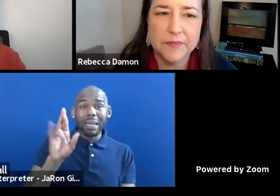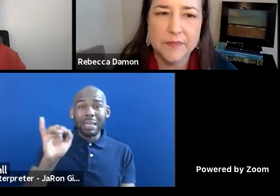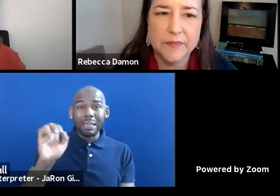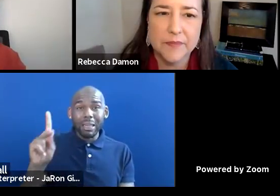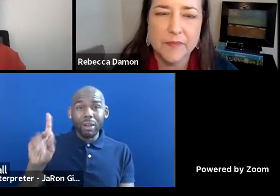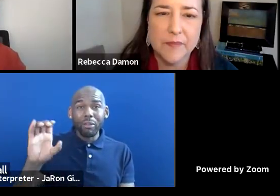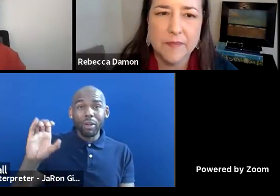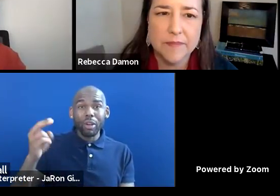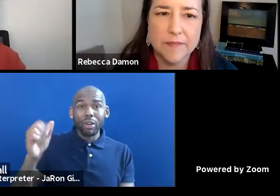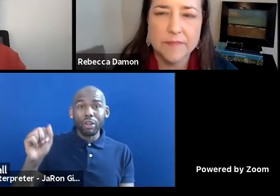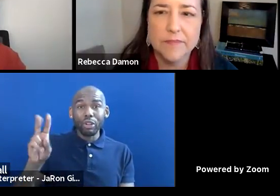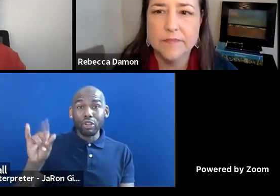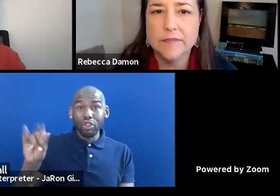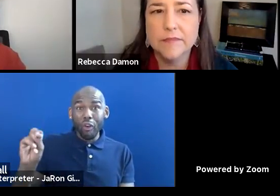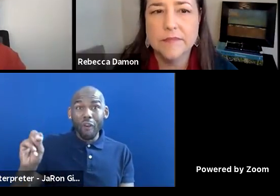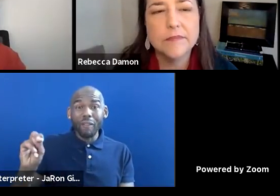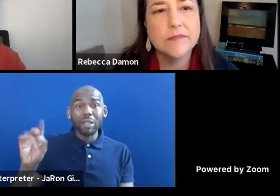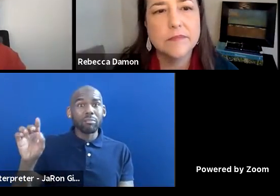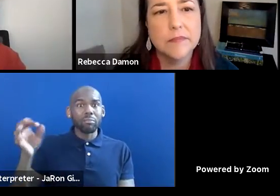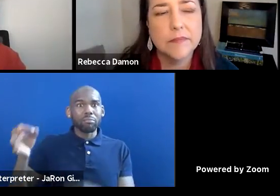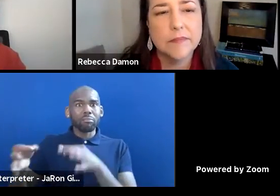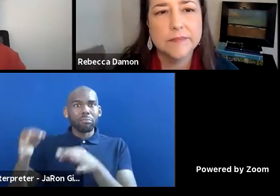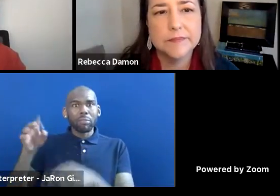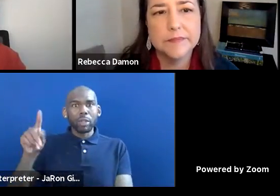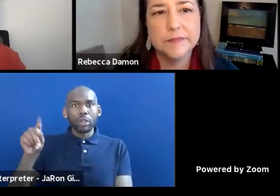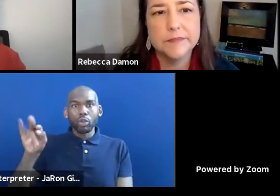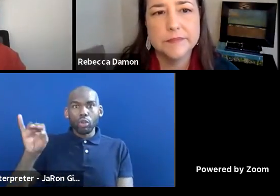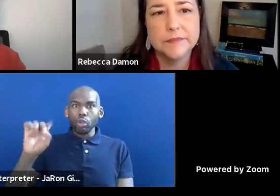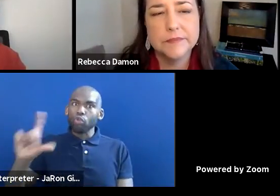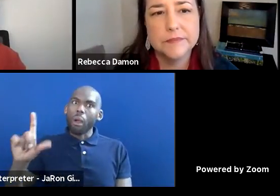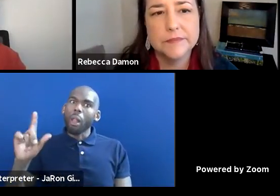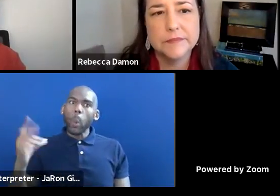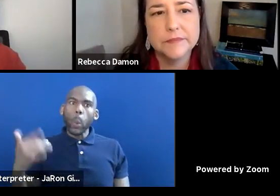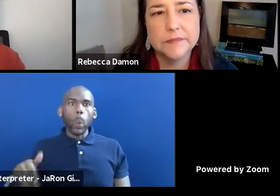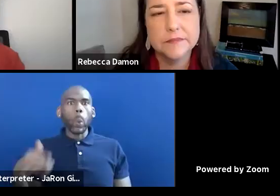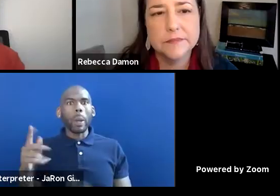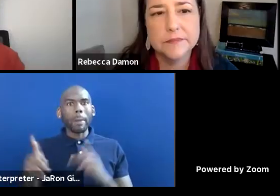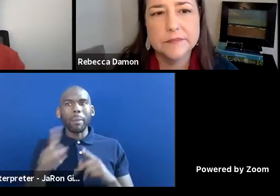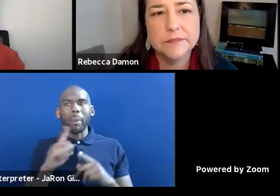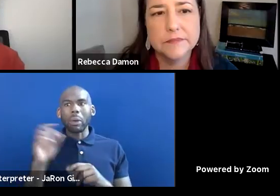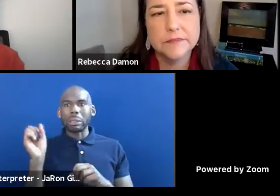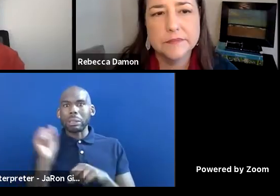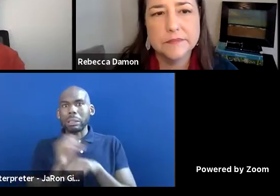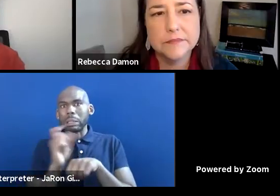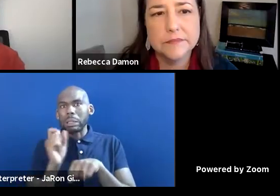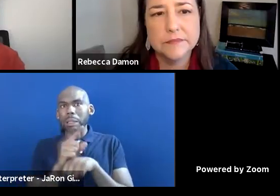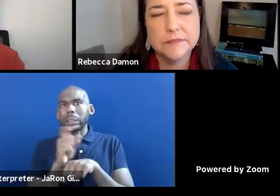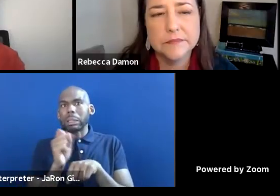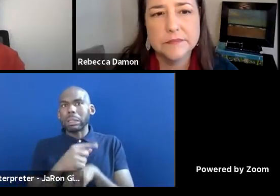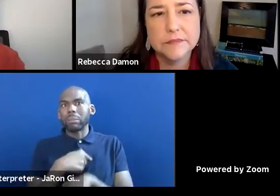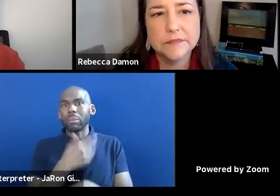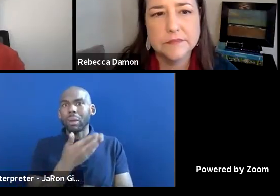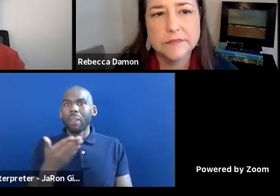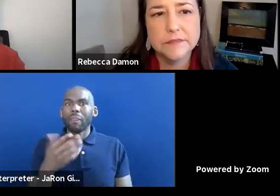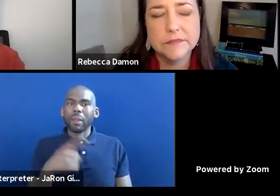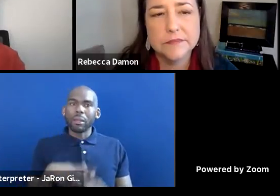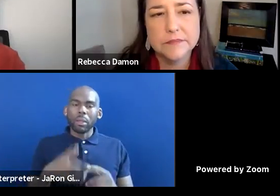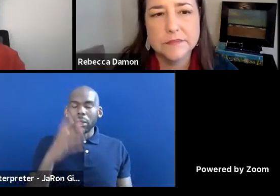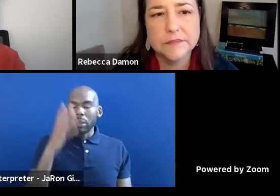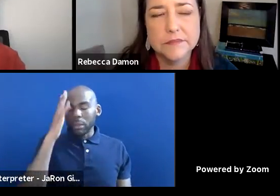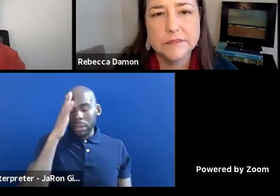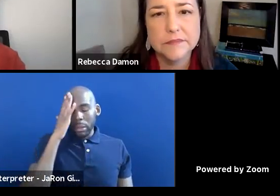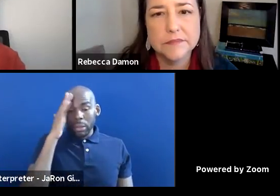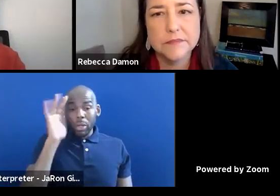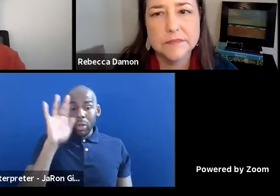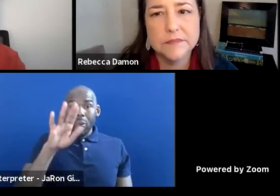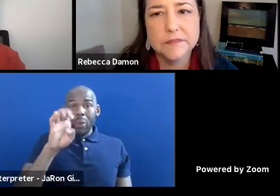just vitriolic stuff that people will send your way, unfortunately. But at the end of the day, you have to shut down your own